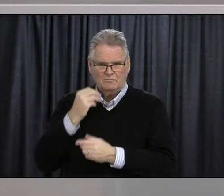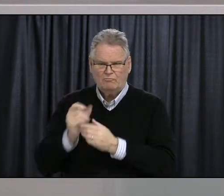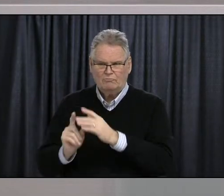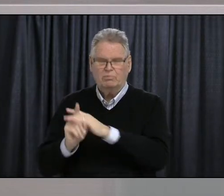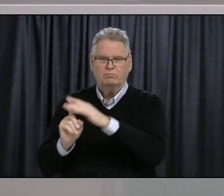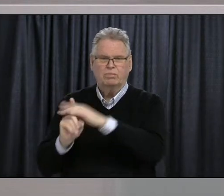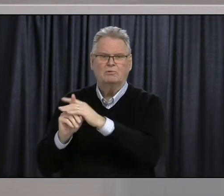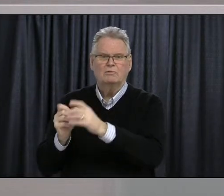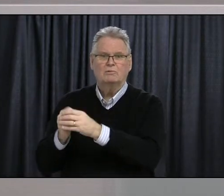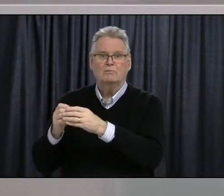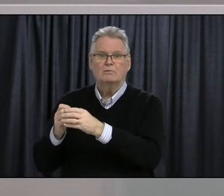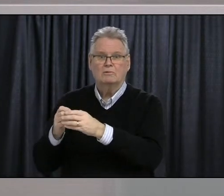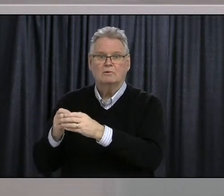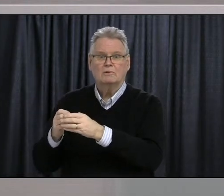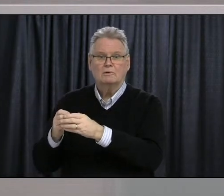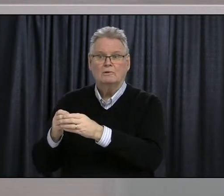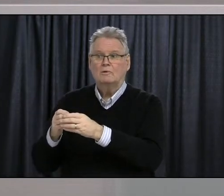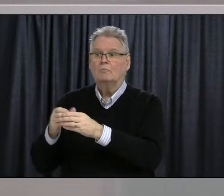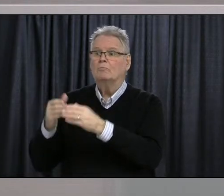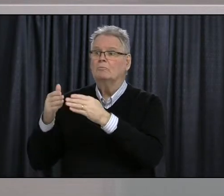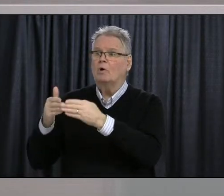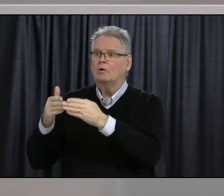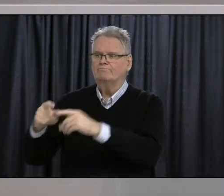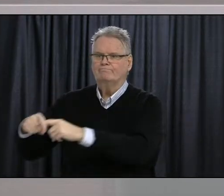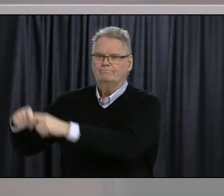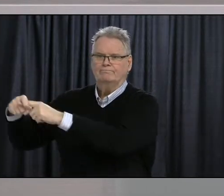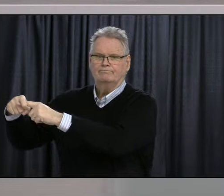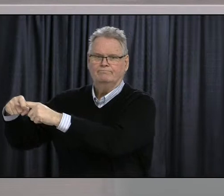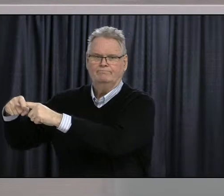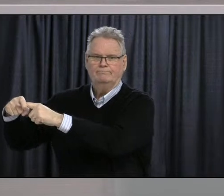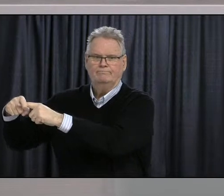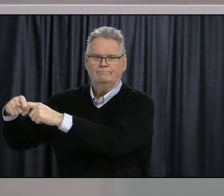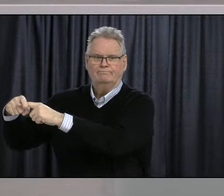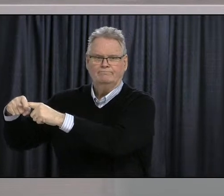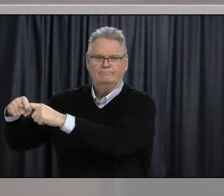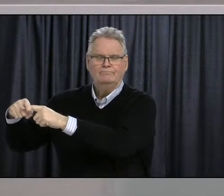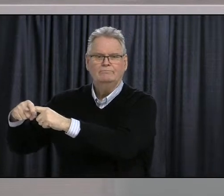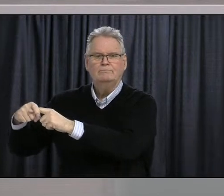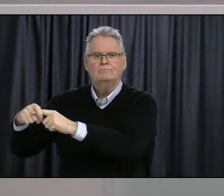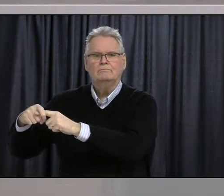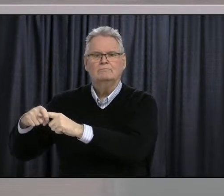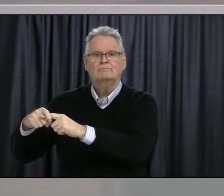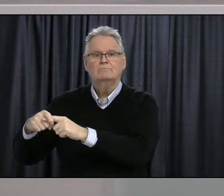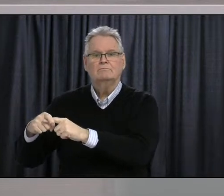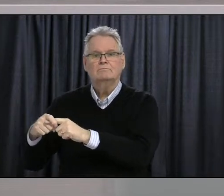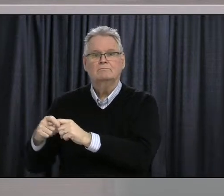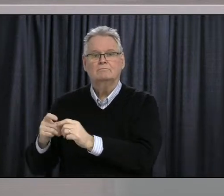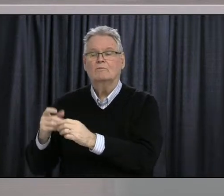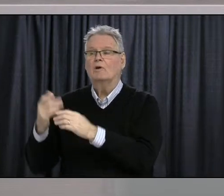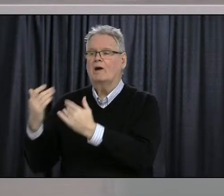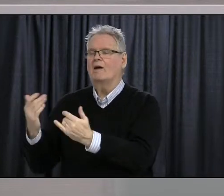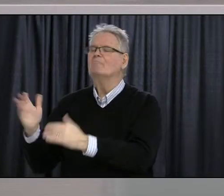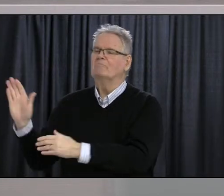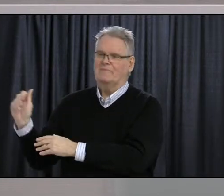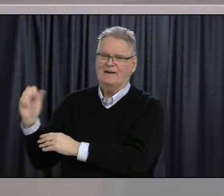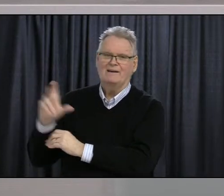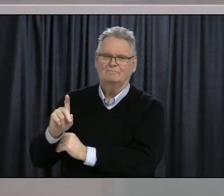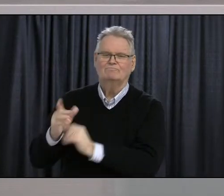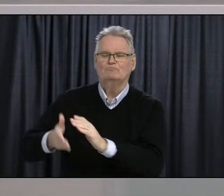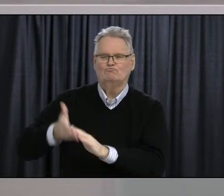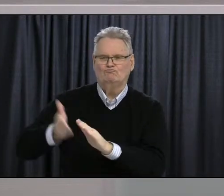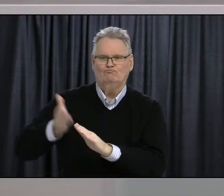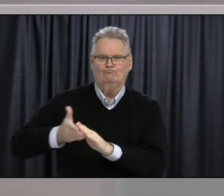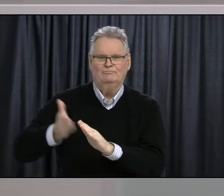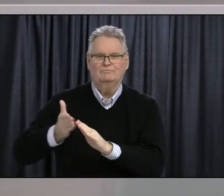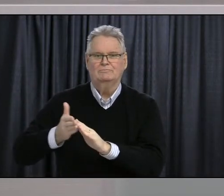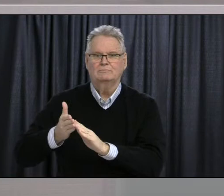initial cases. Had this person been working since the reopening of that vessel, and what do you advise needs to happen